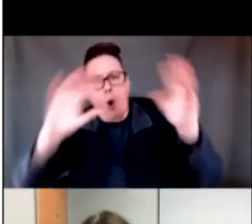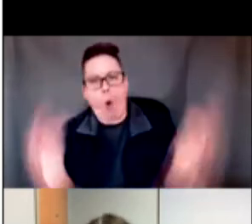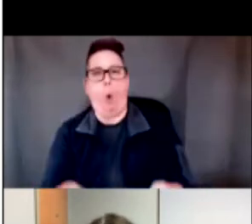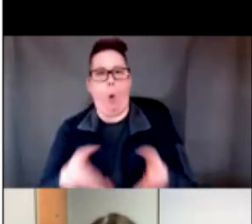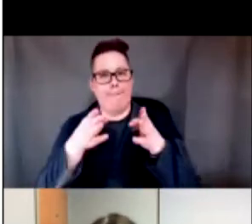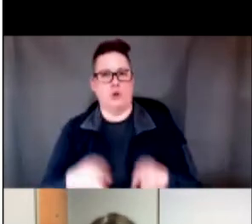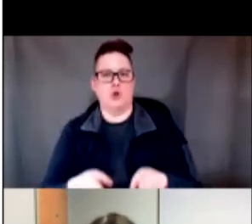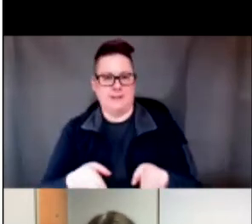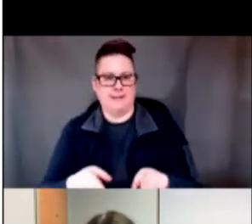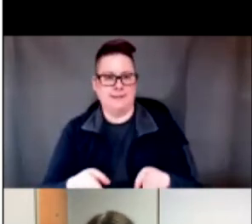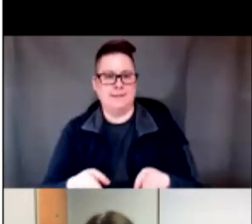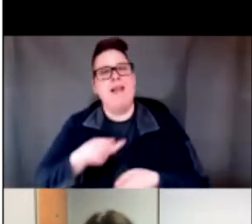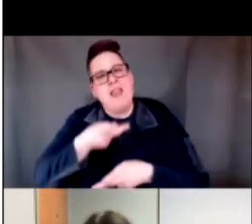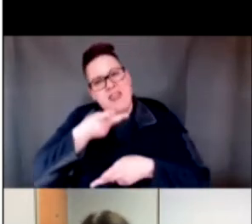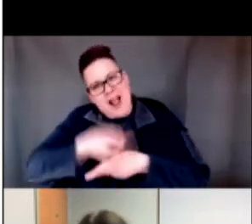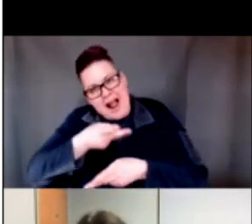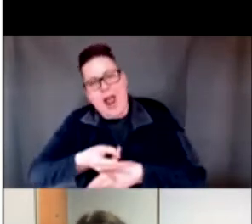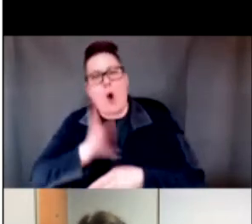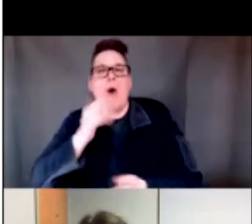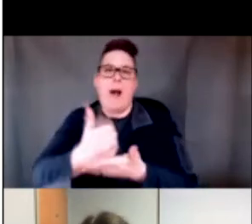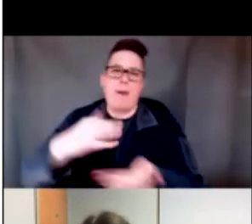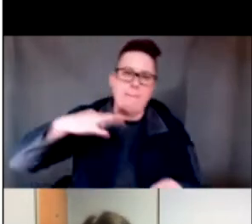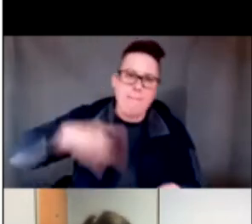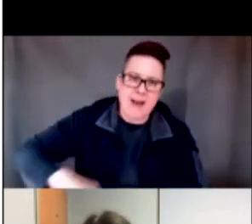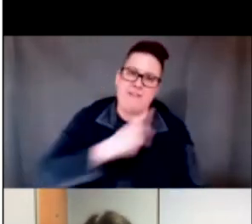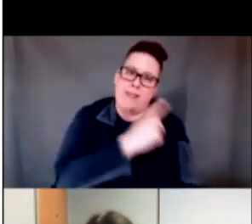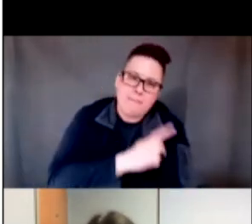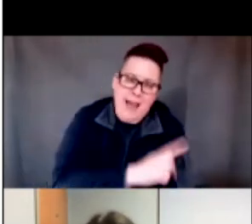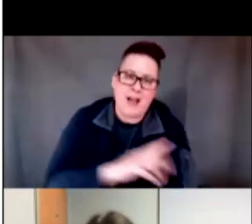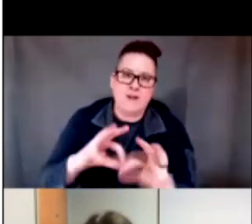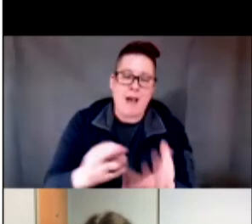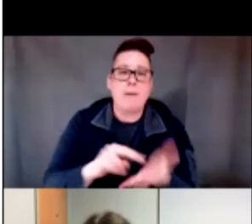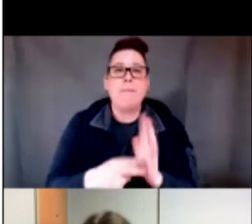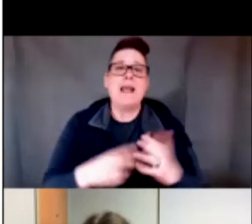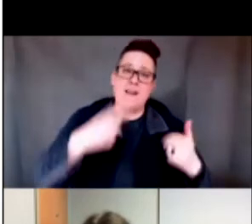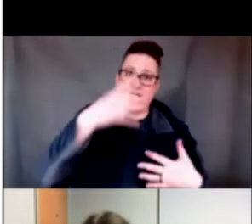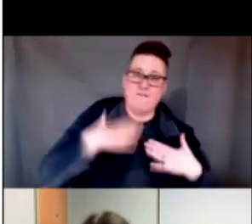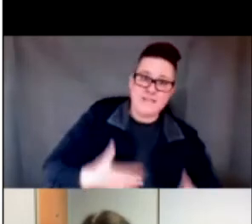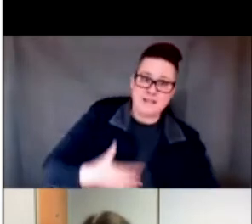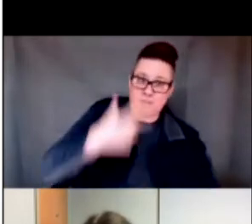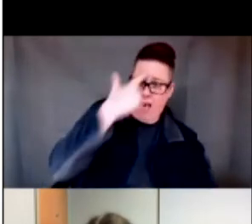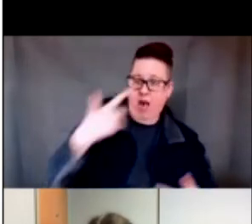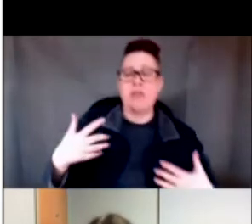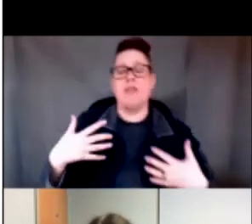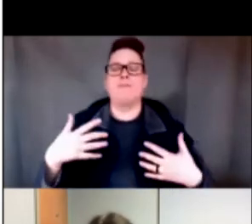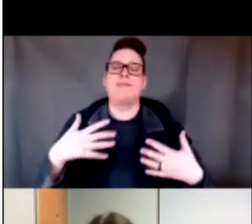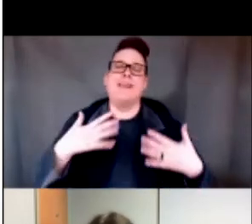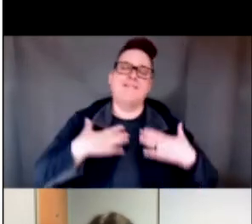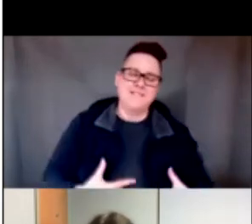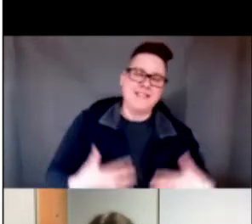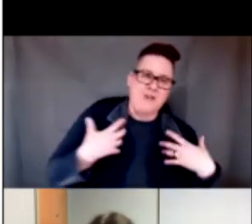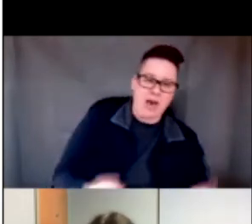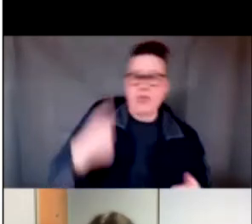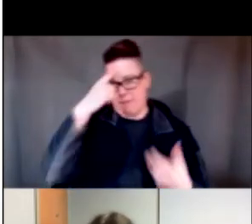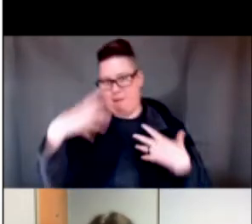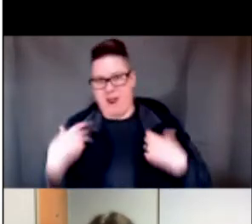and care that's going to benefit patients and families by partnering mental and physical health together. And so many of the services